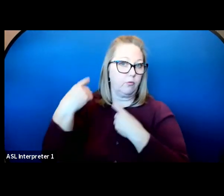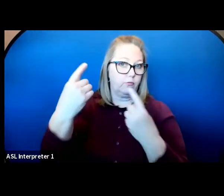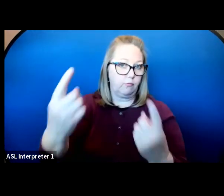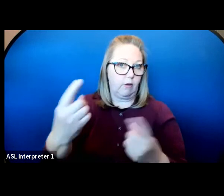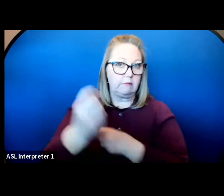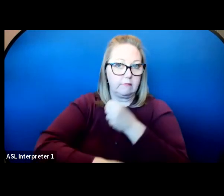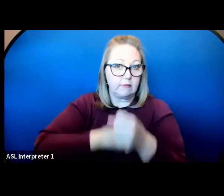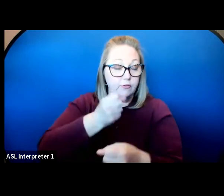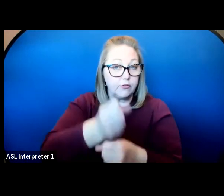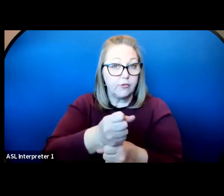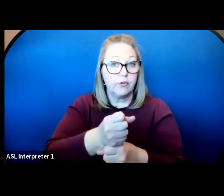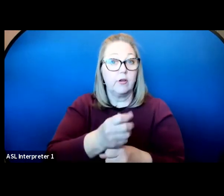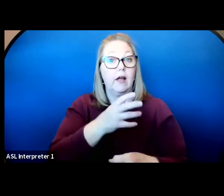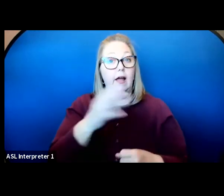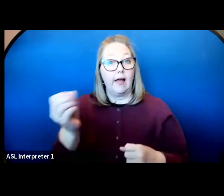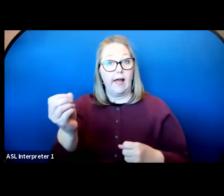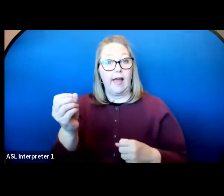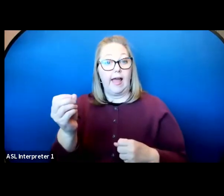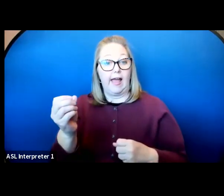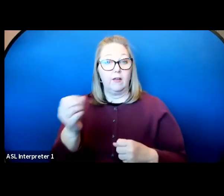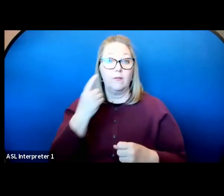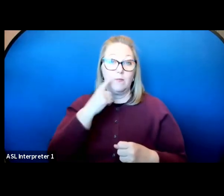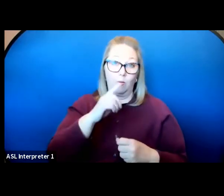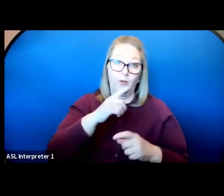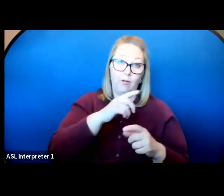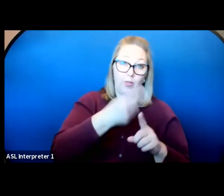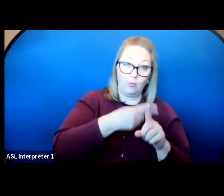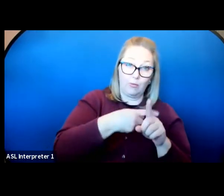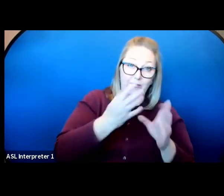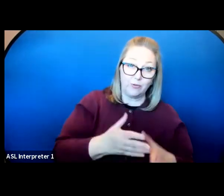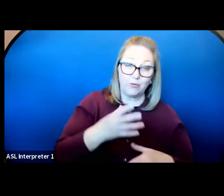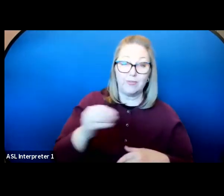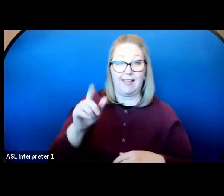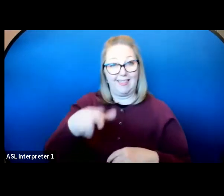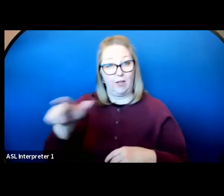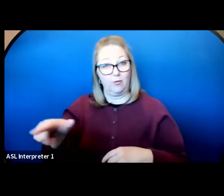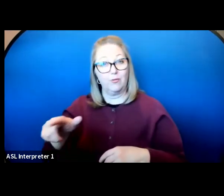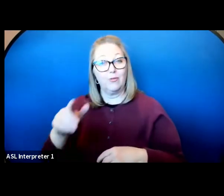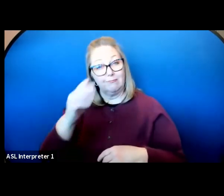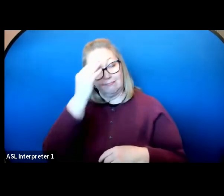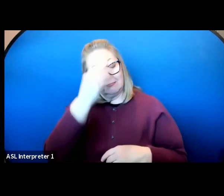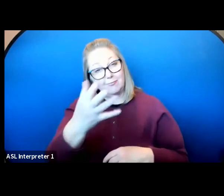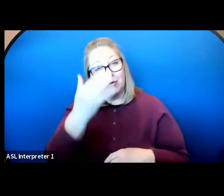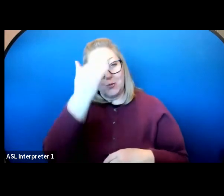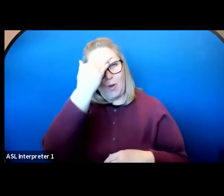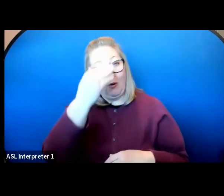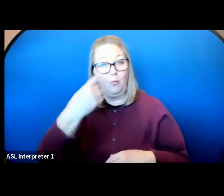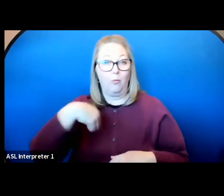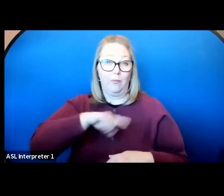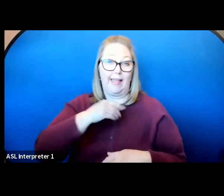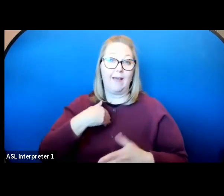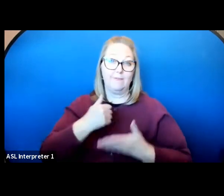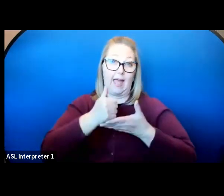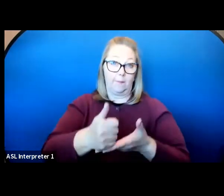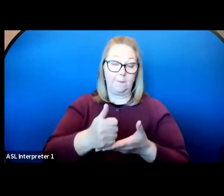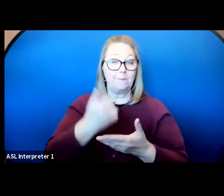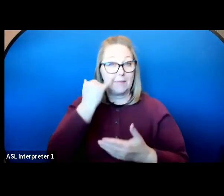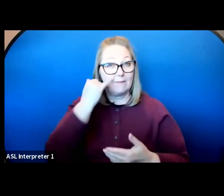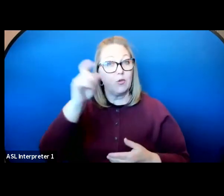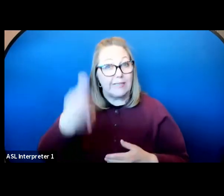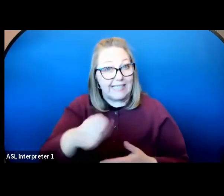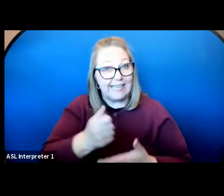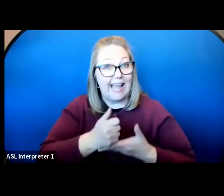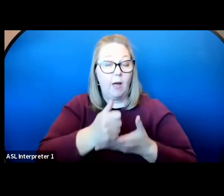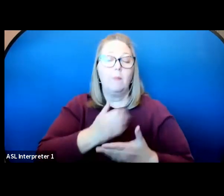you who are paying attention and are our renters and our landlords, please know that there is help available, and that if you need help, to make sure that you please do